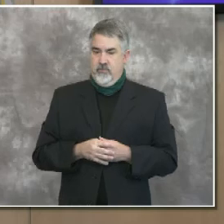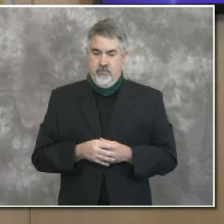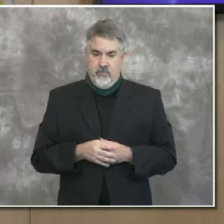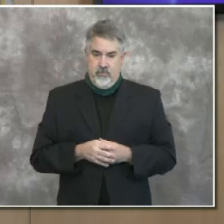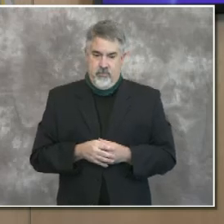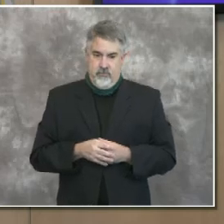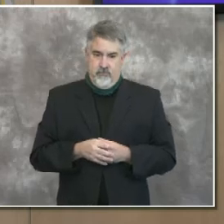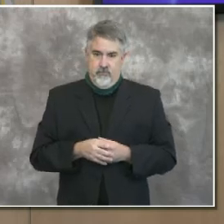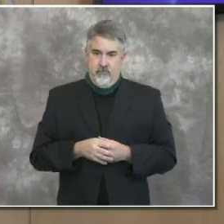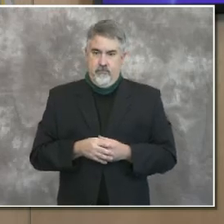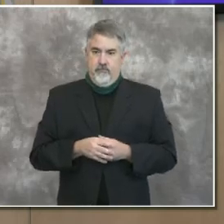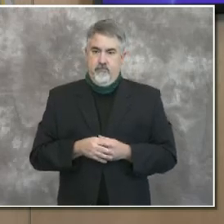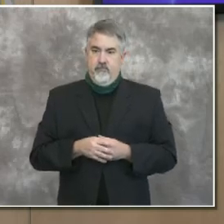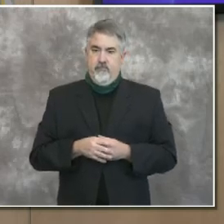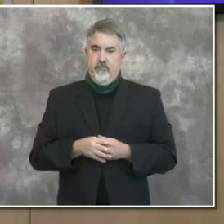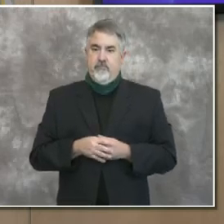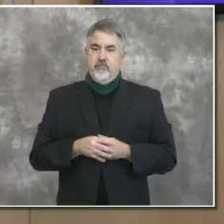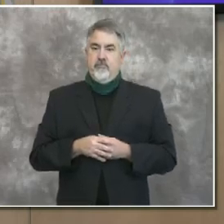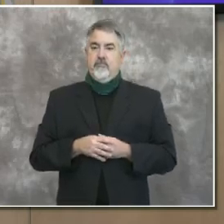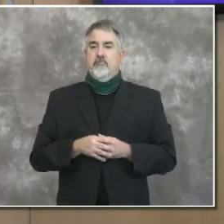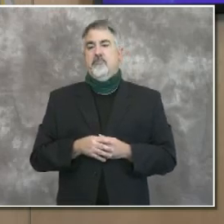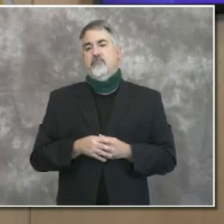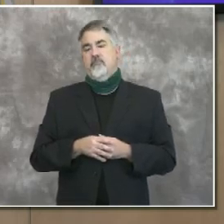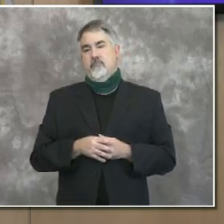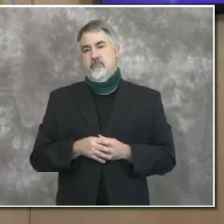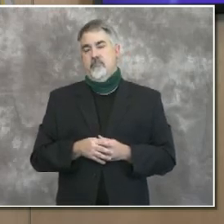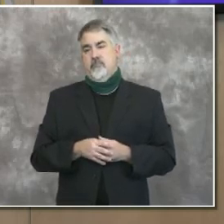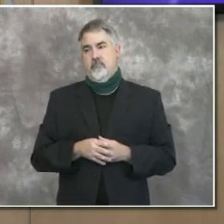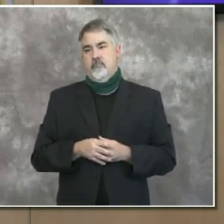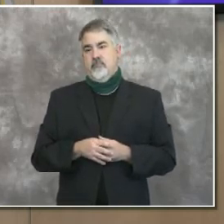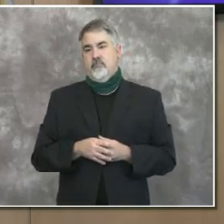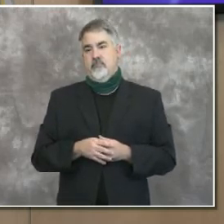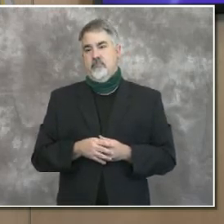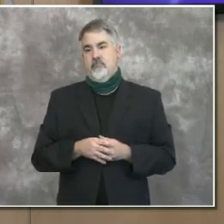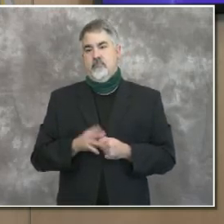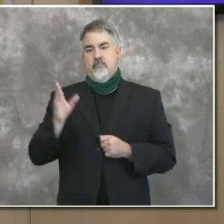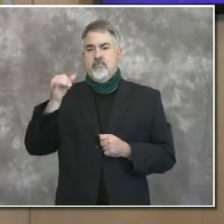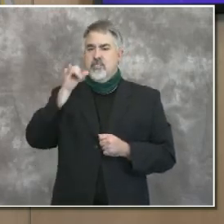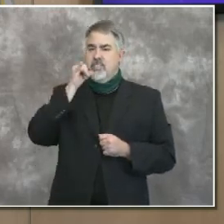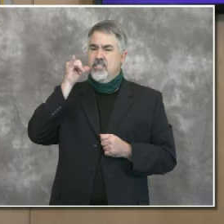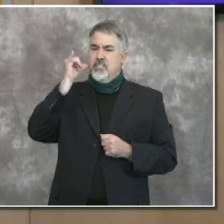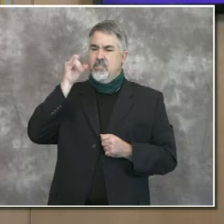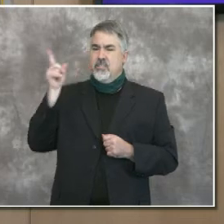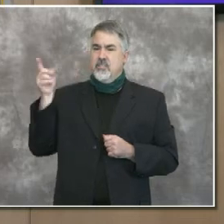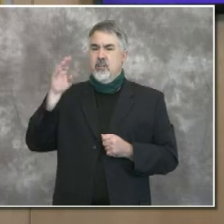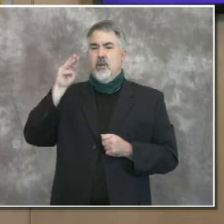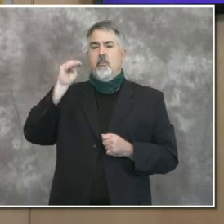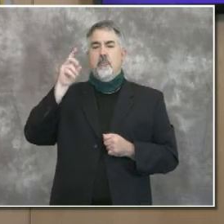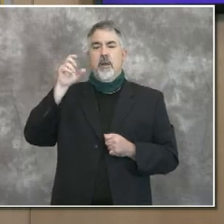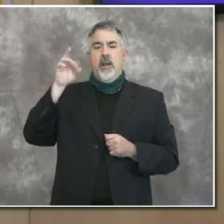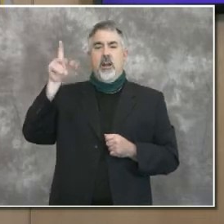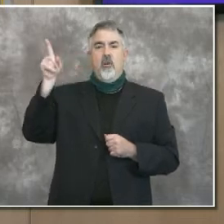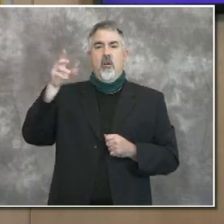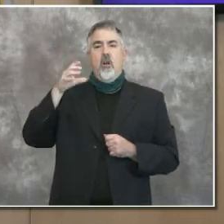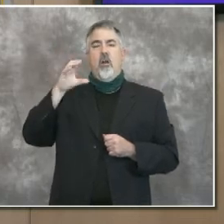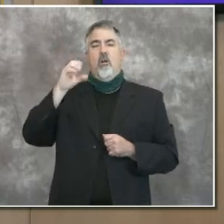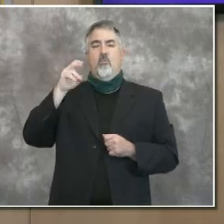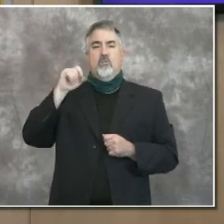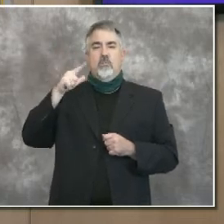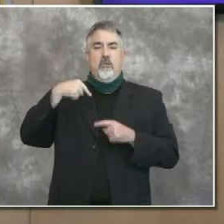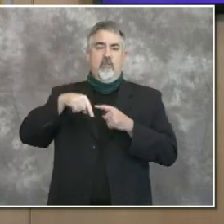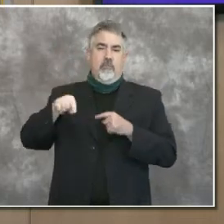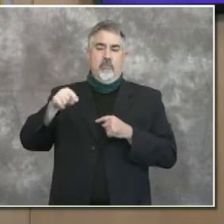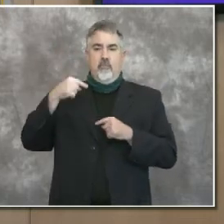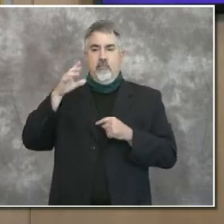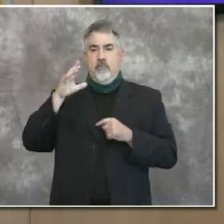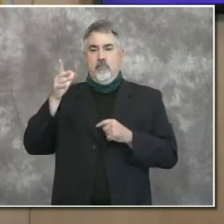Yep, this is Alexis with NBC7. So yesterday, several coastal mayors told us that the announcement last Friday to allow limited access to the beach